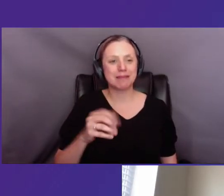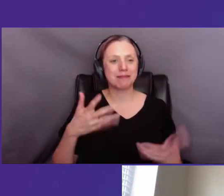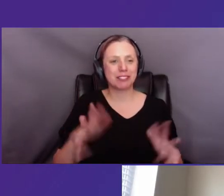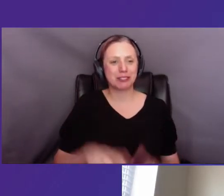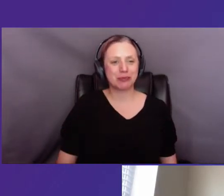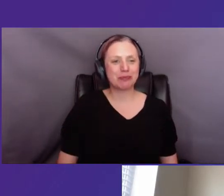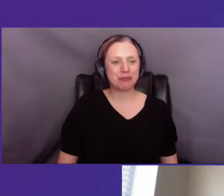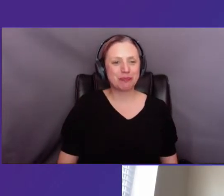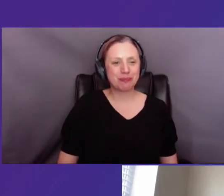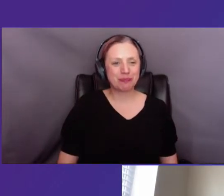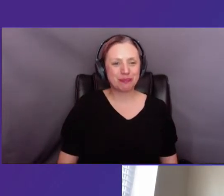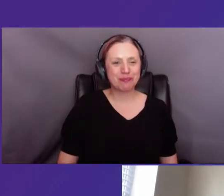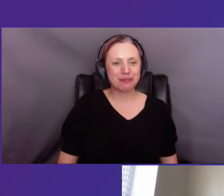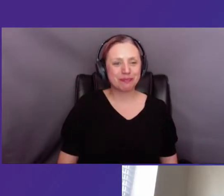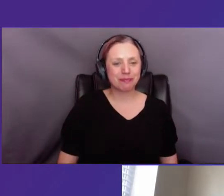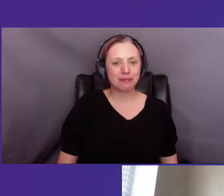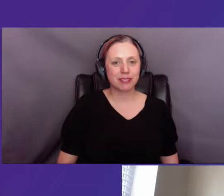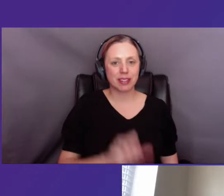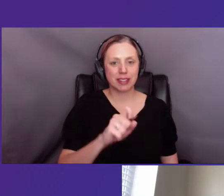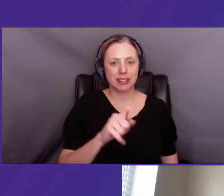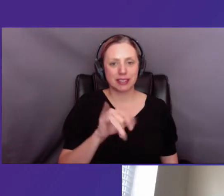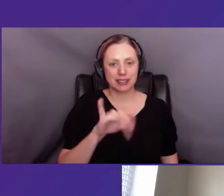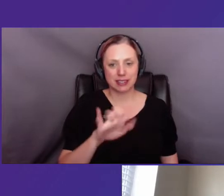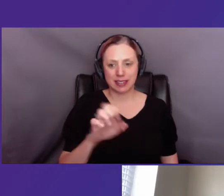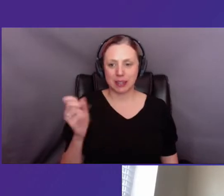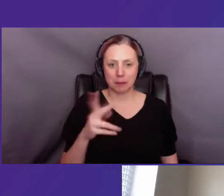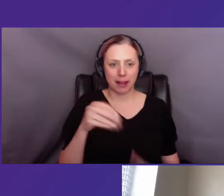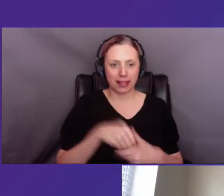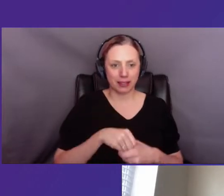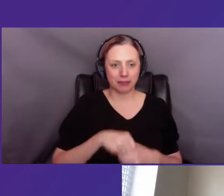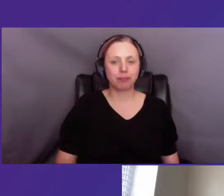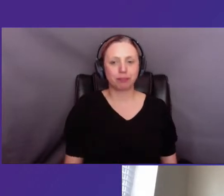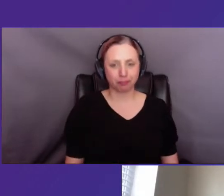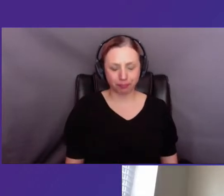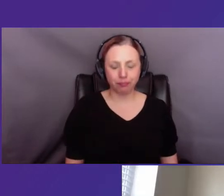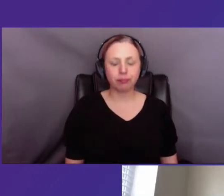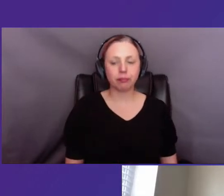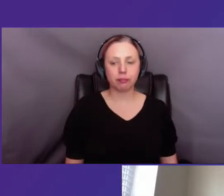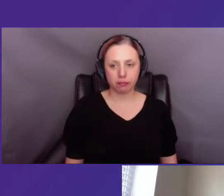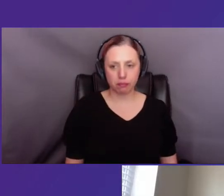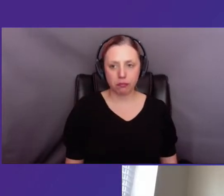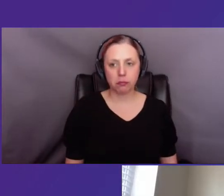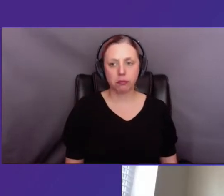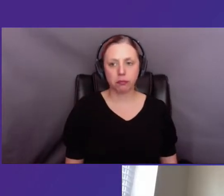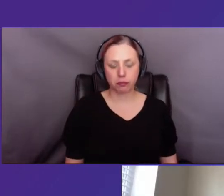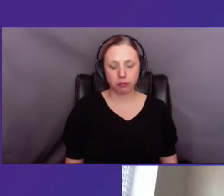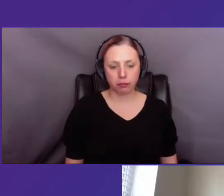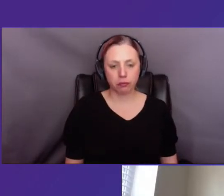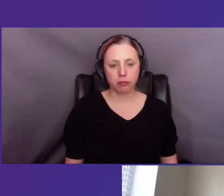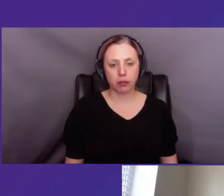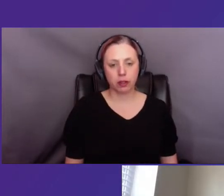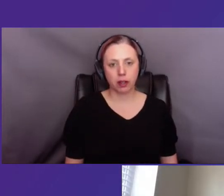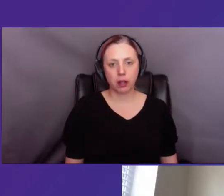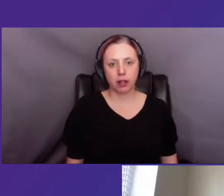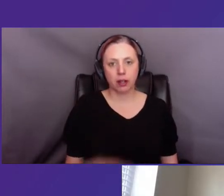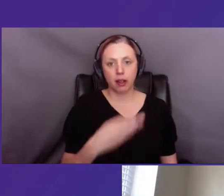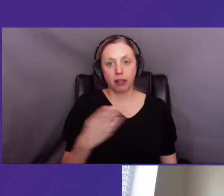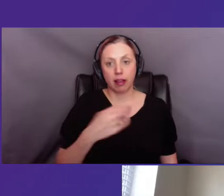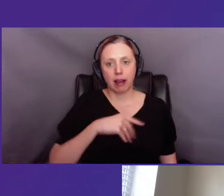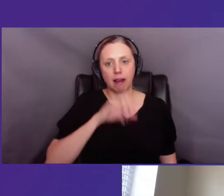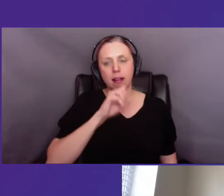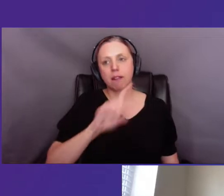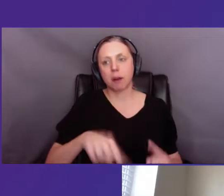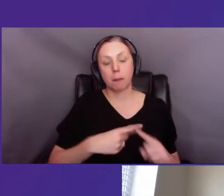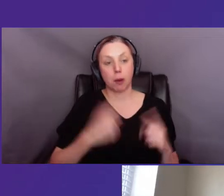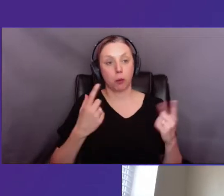Yeah, Beverly, Stacie coming back in. The thing that I love about what you're doing is I